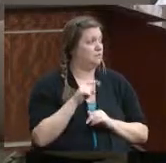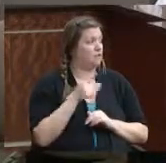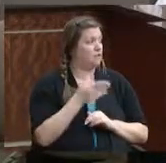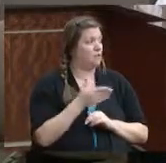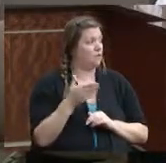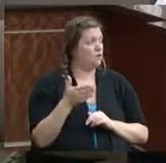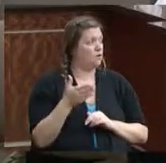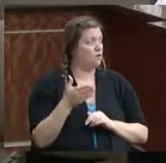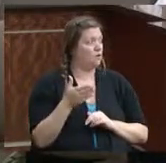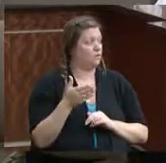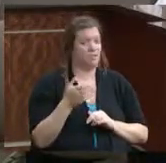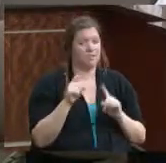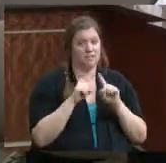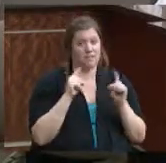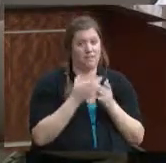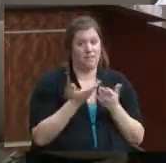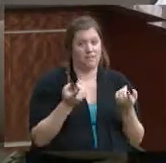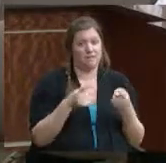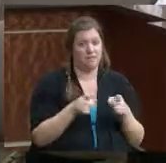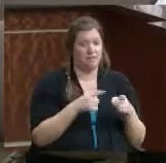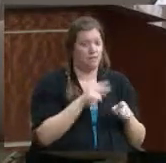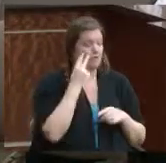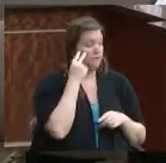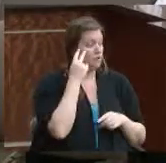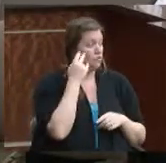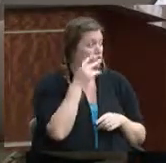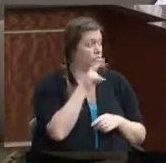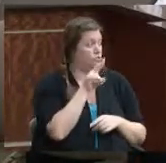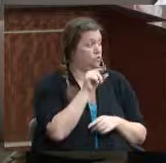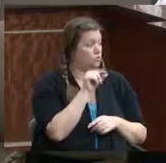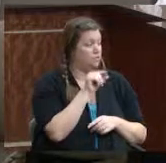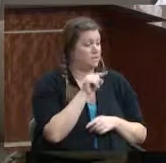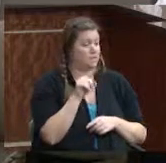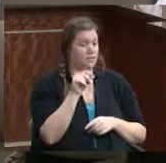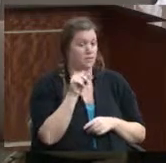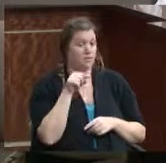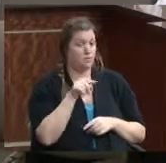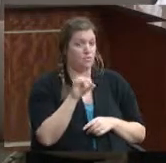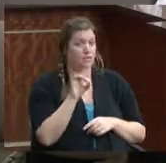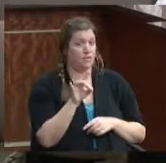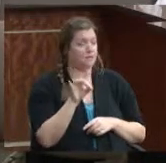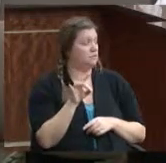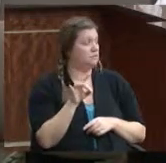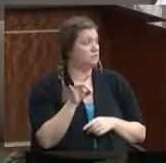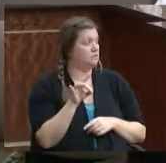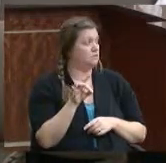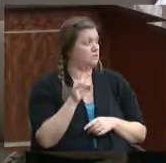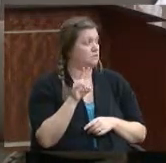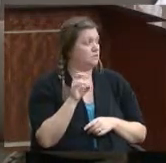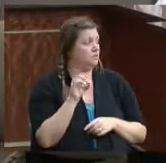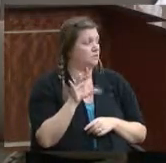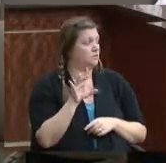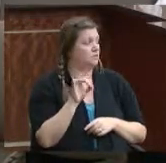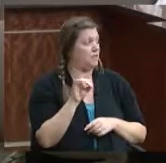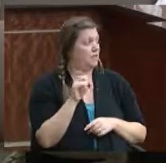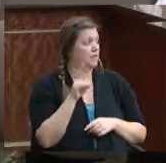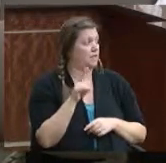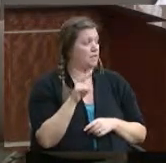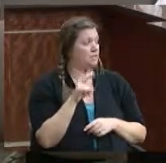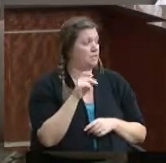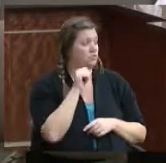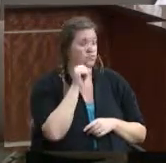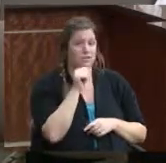are discrepancies. If you look at 20-20.8, C2A states that it